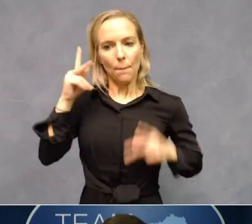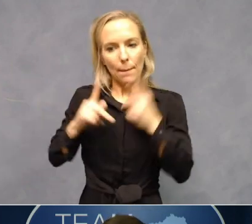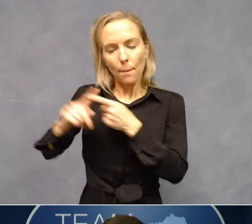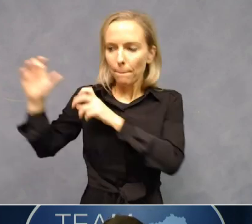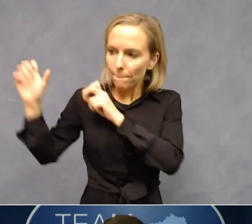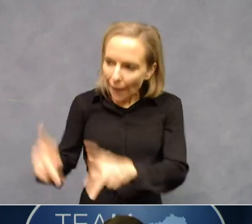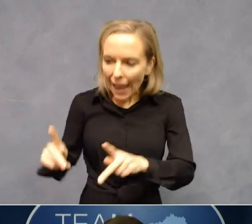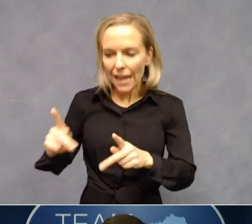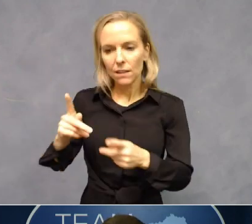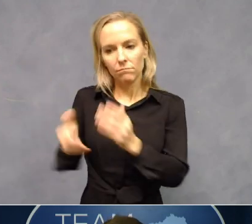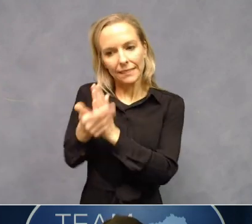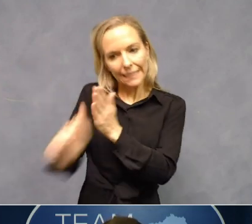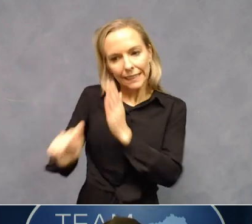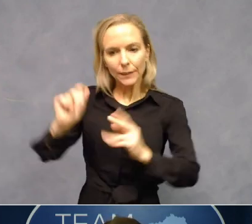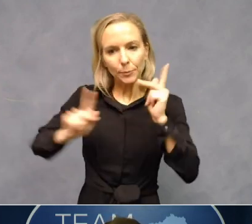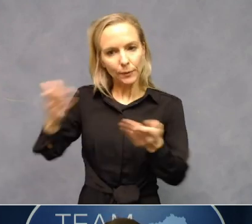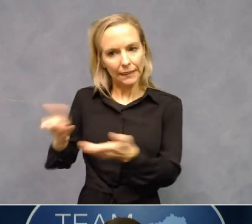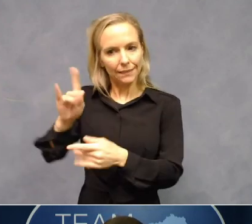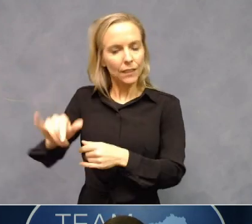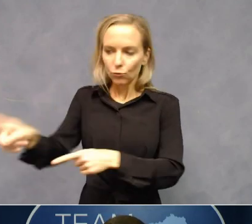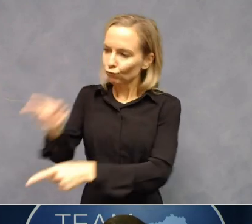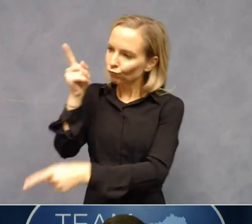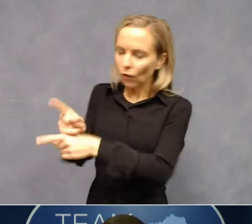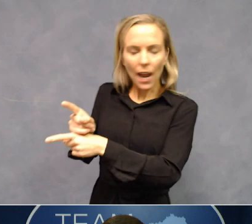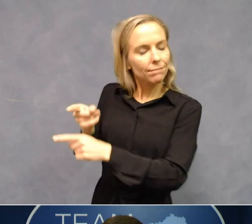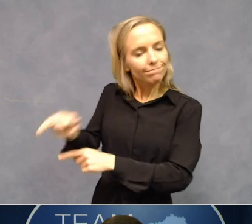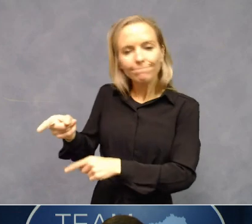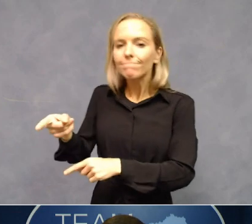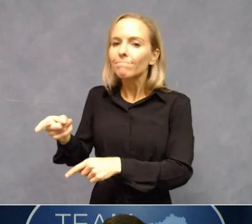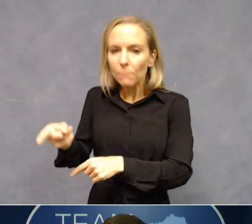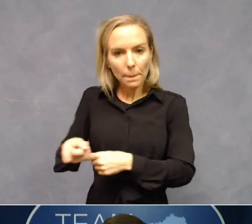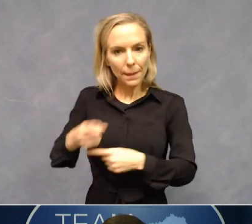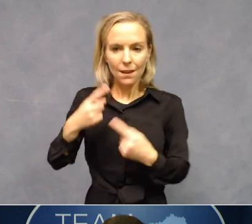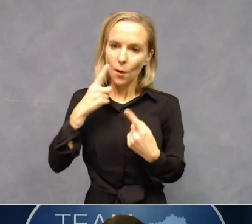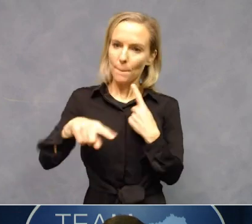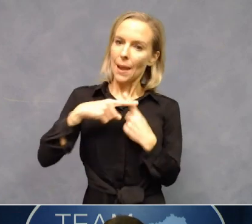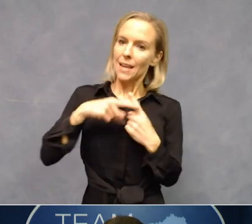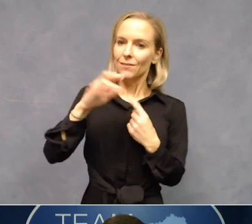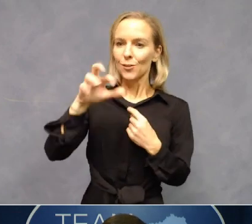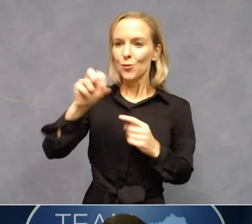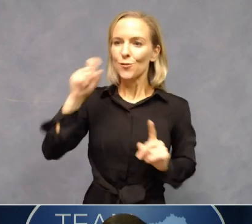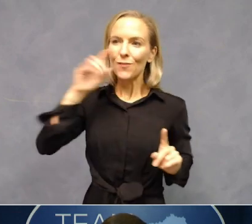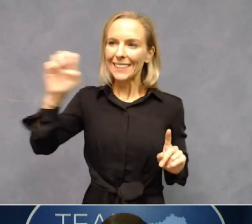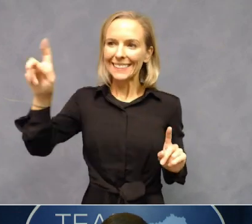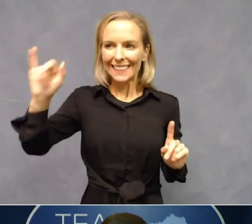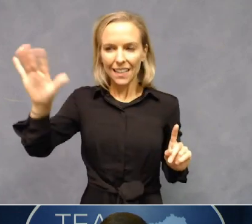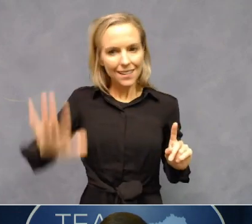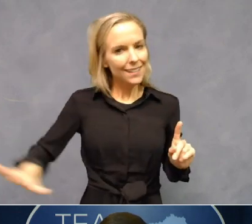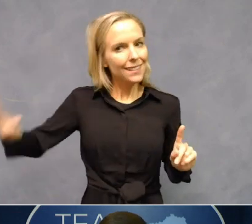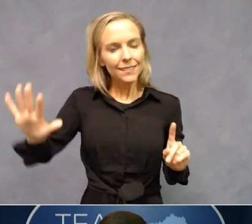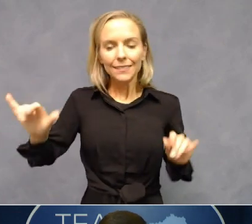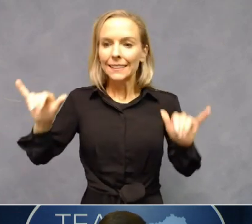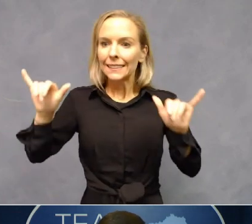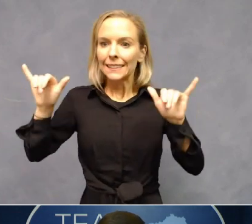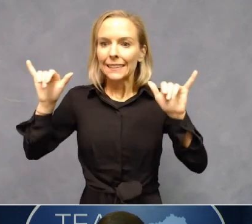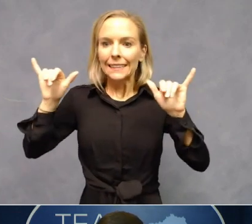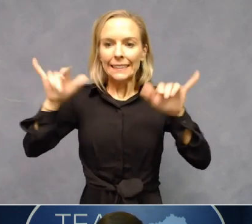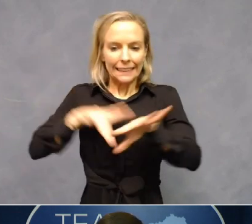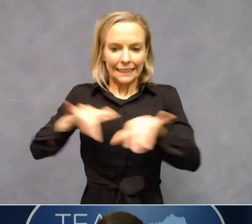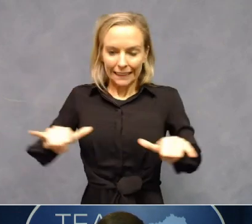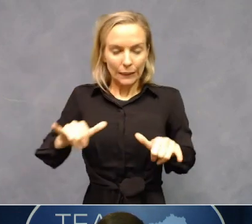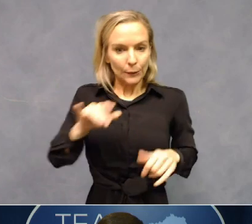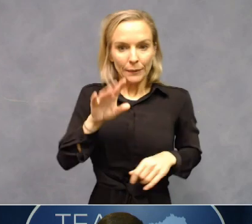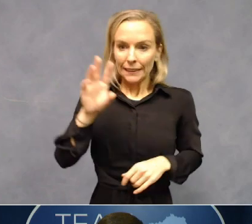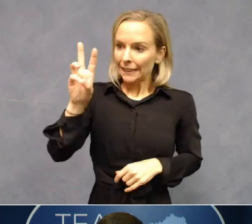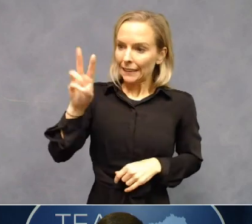was right on. All this positive news for Eastern Kentucky in the same week that we announced $6.6 million in